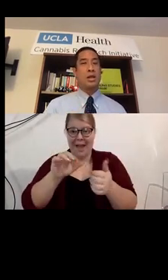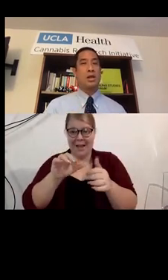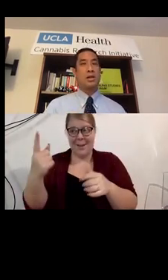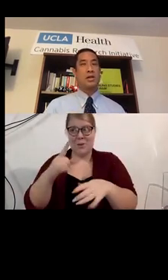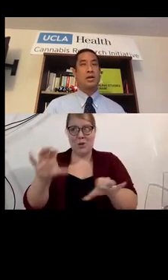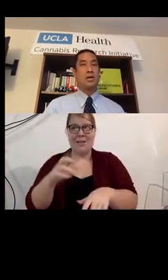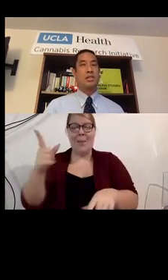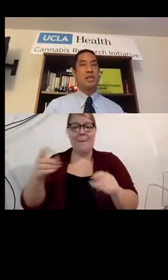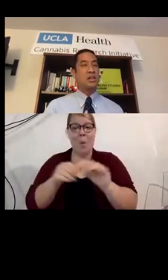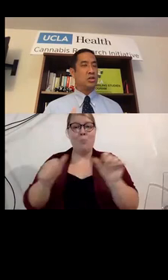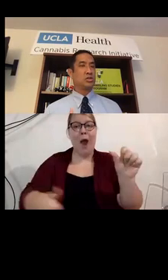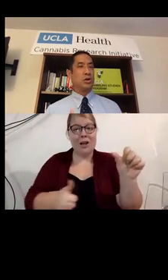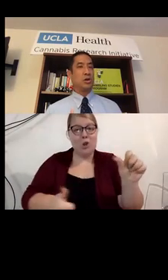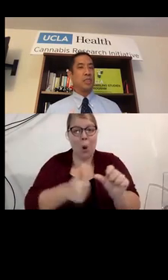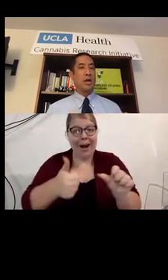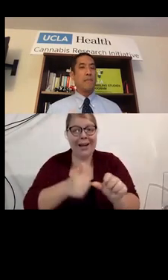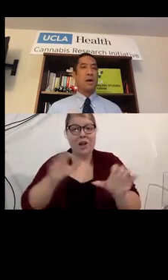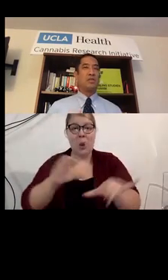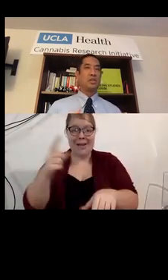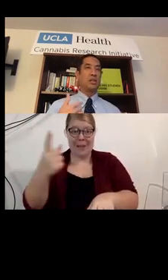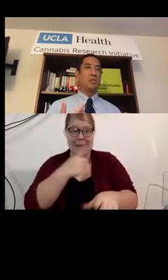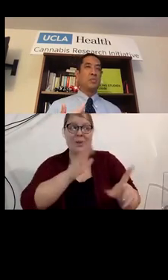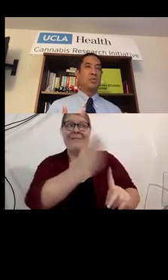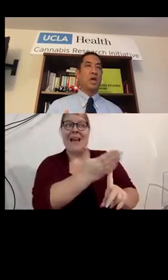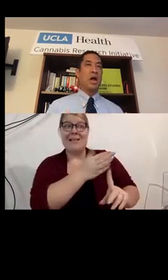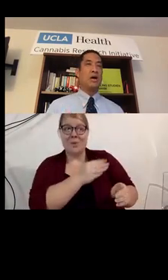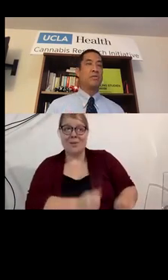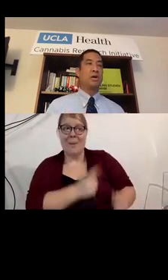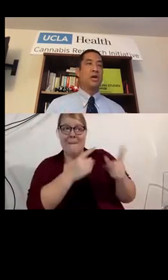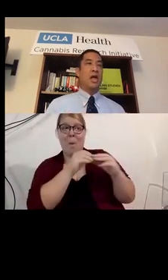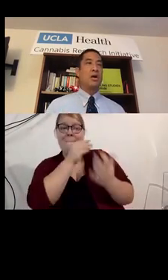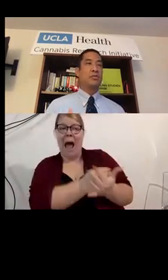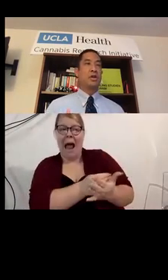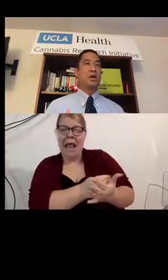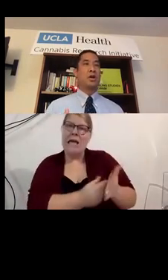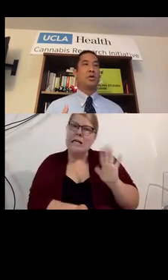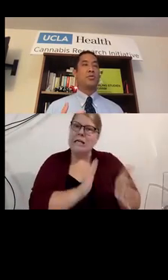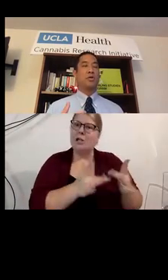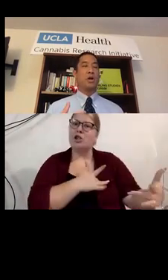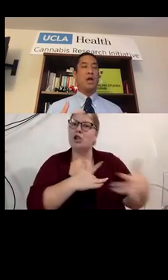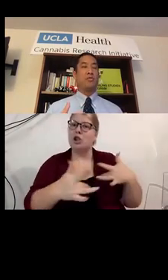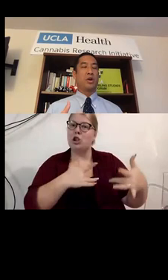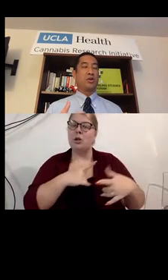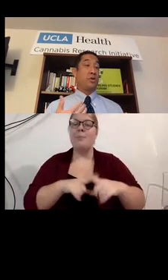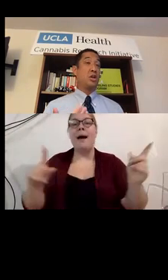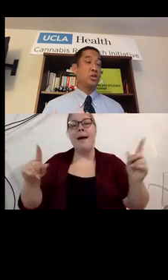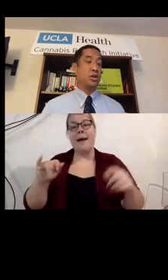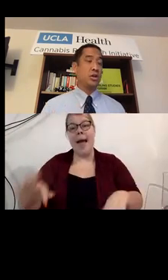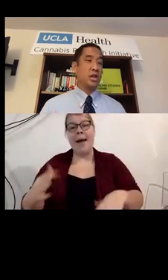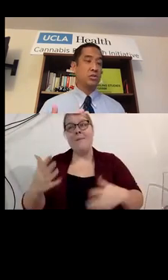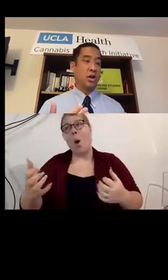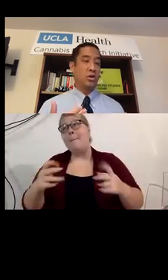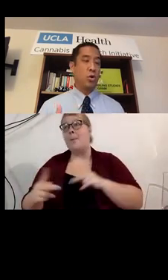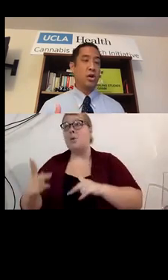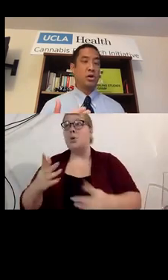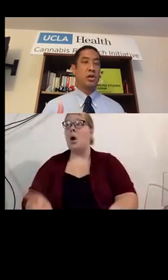money, that's a concern. But if it's to get people to have healthier recreation,